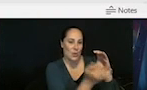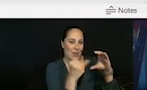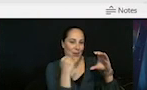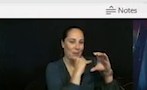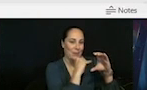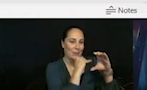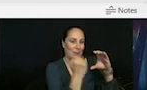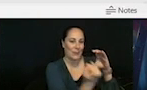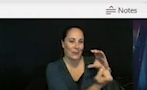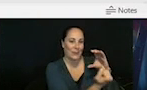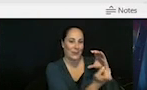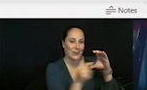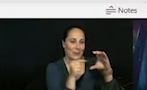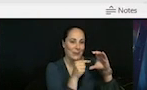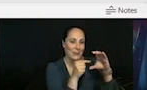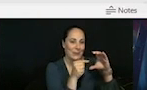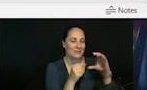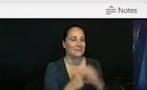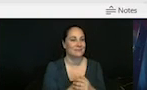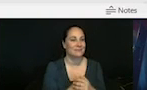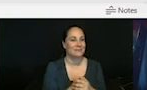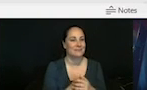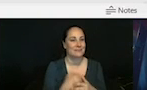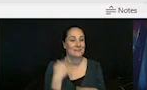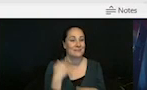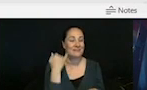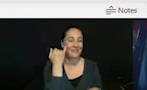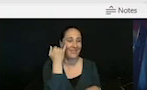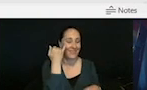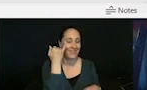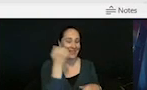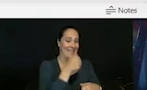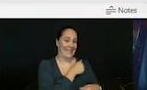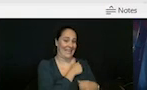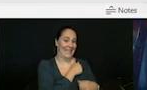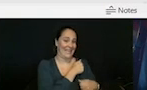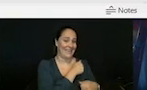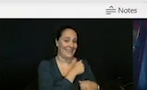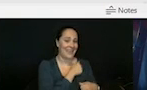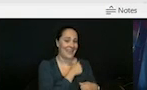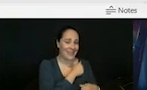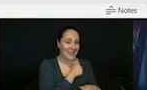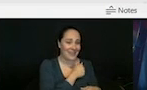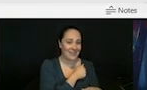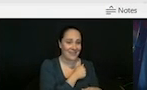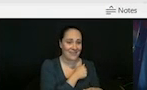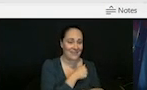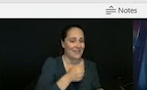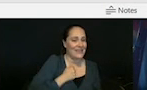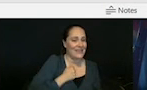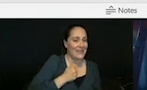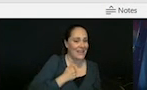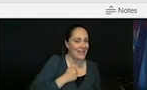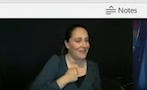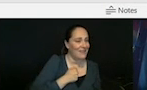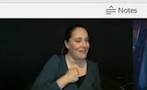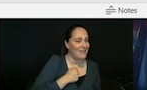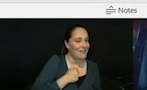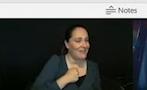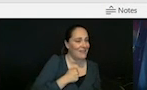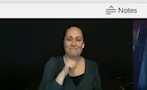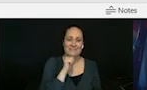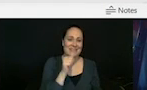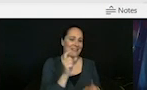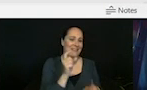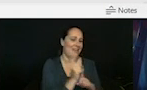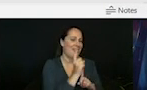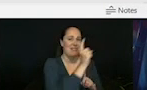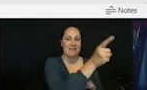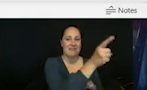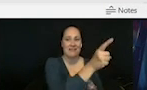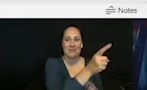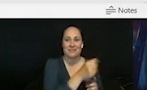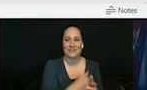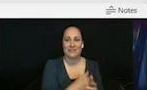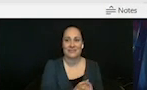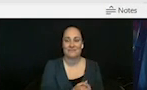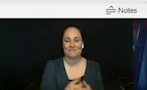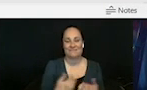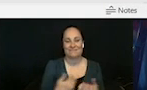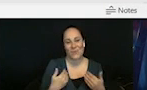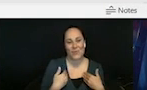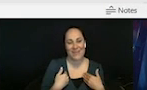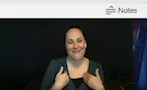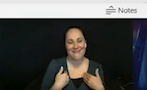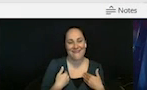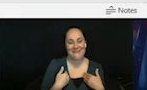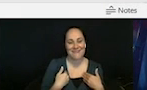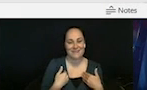It's not that Canada cannot launch. It's just they have to burn a lot more fuel. Right. We have equatorial privilege that they do not have. We